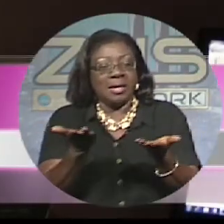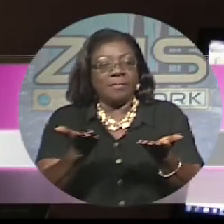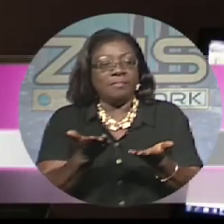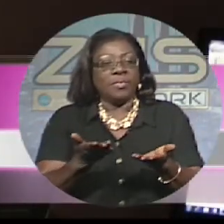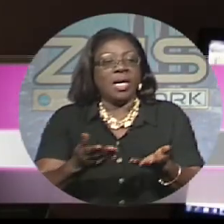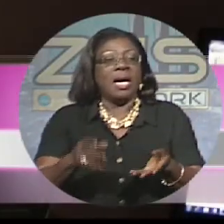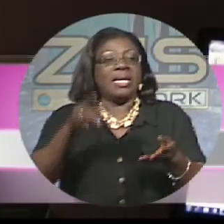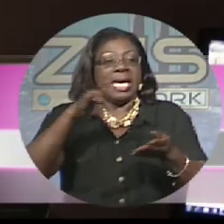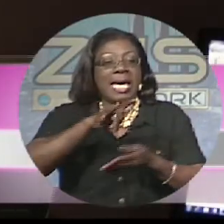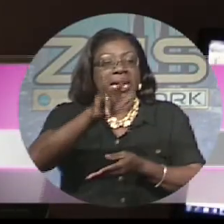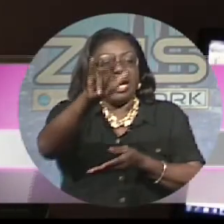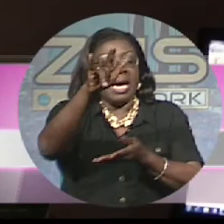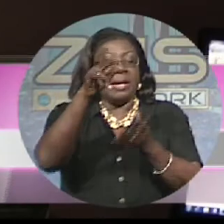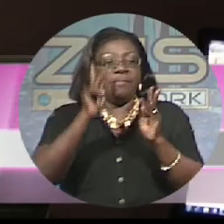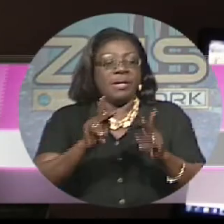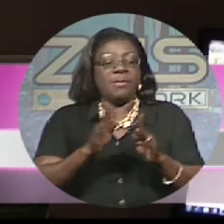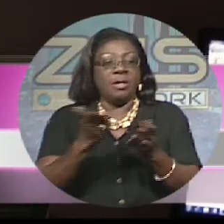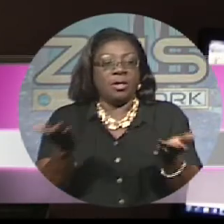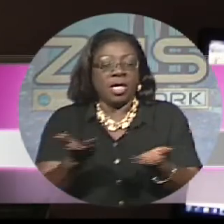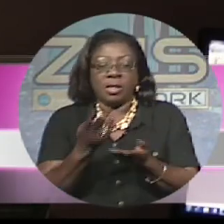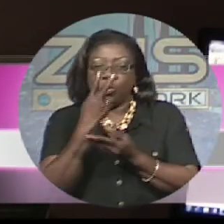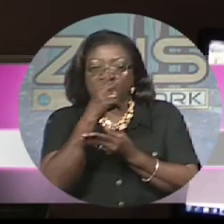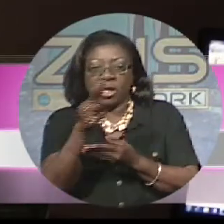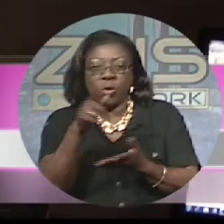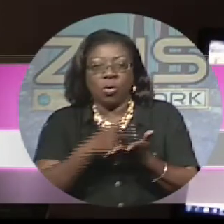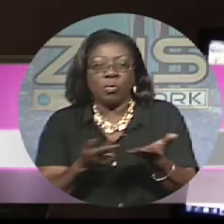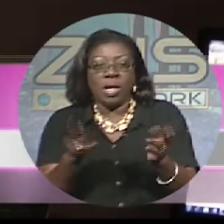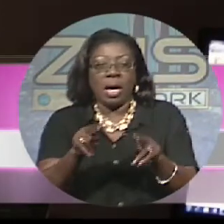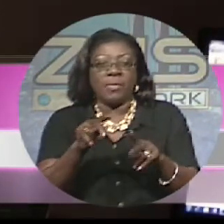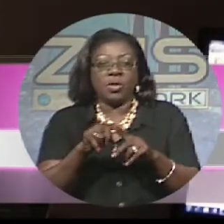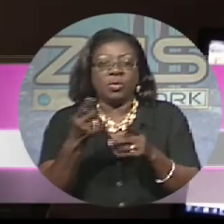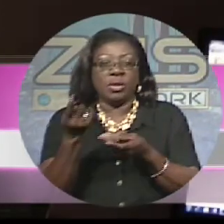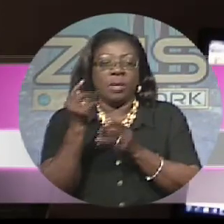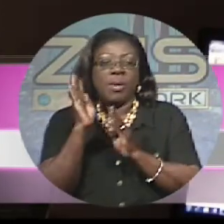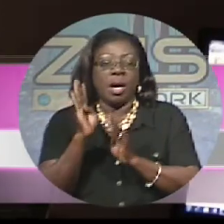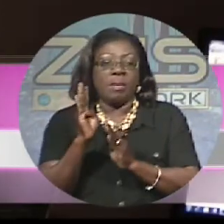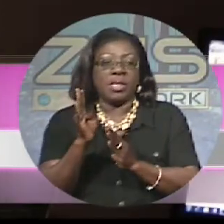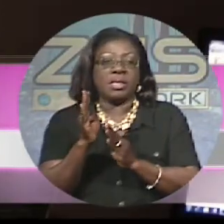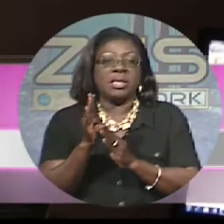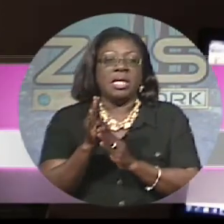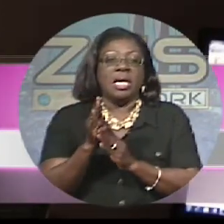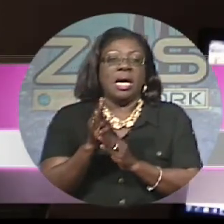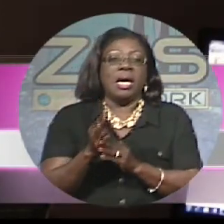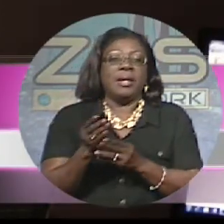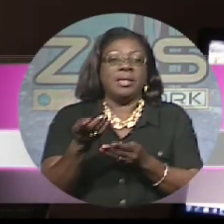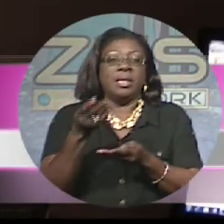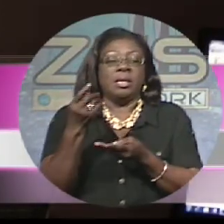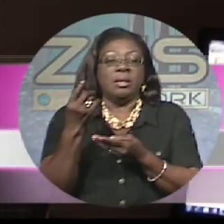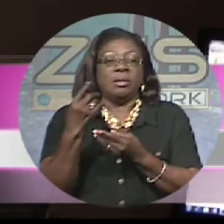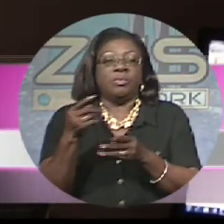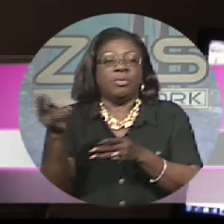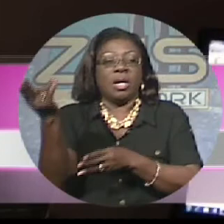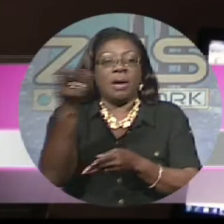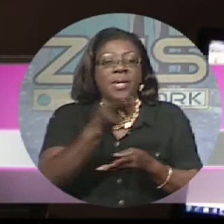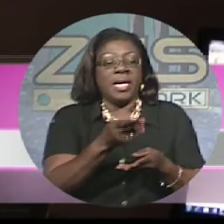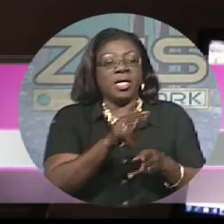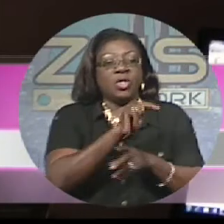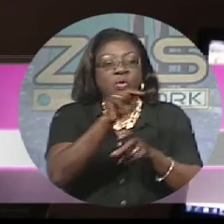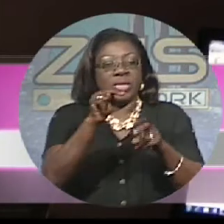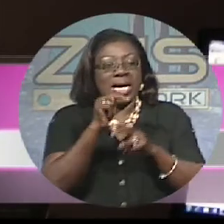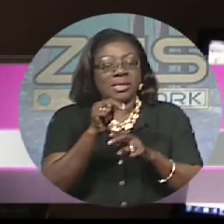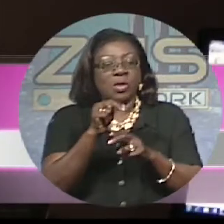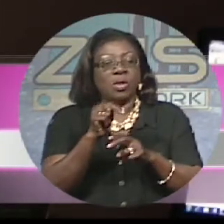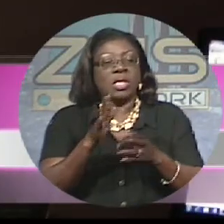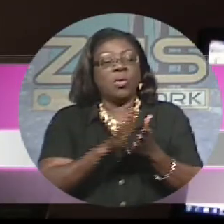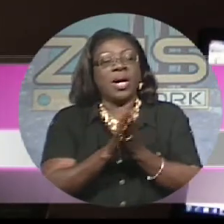Delta Airlines was there because they're introducing direct flights to Grand Bahama, as well as, you know, they have direct flights to Nassau. But they were very excited